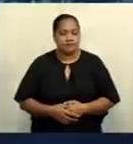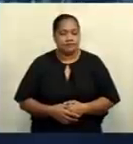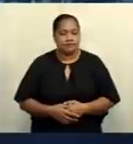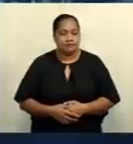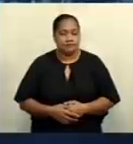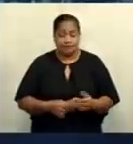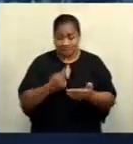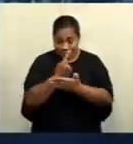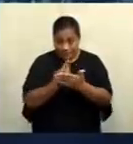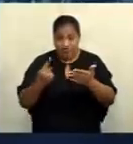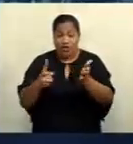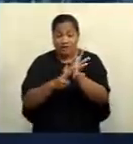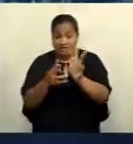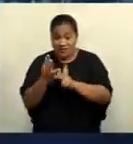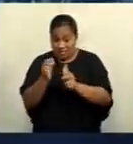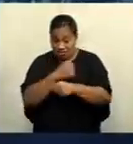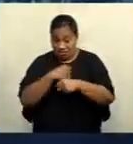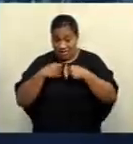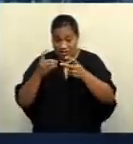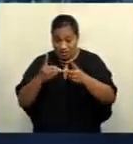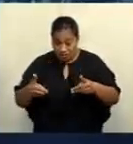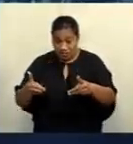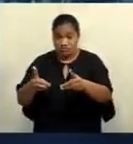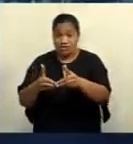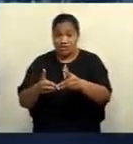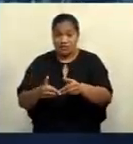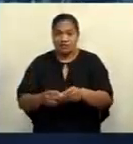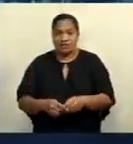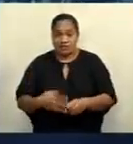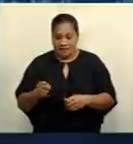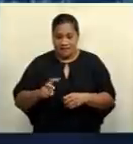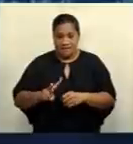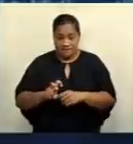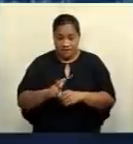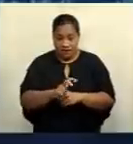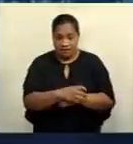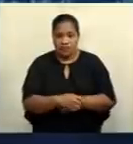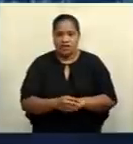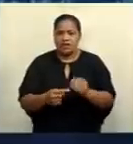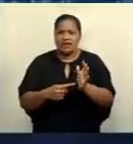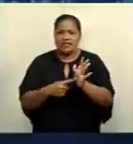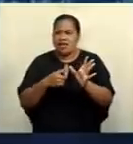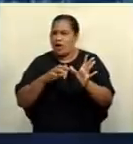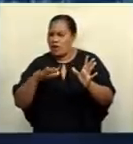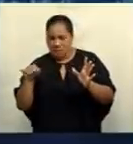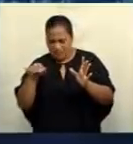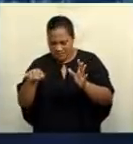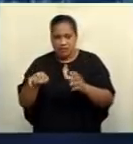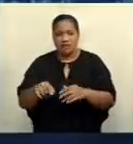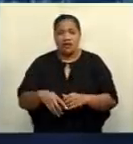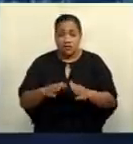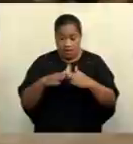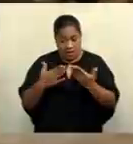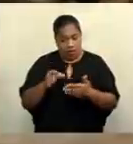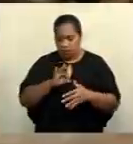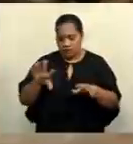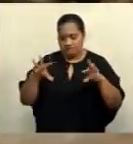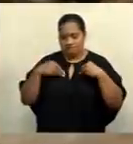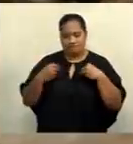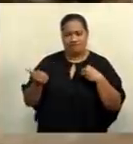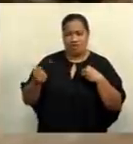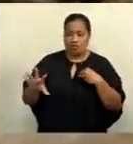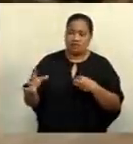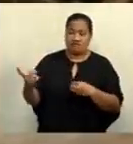The only village in our district that has the virus is Taova, and all 5 villages shops from here. But now, we are not accepting anyone to come